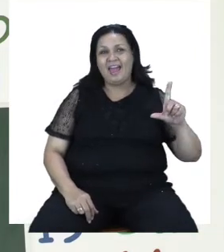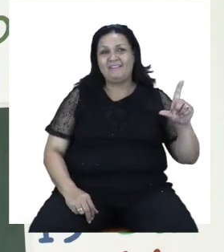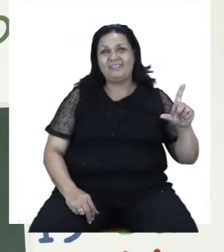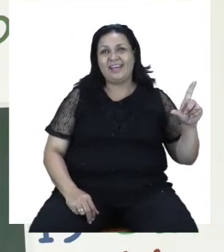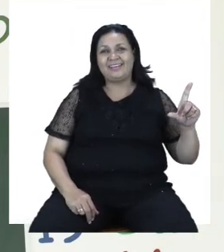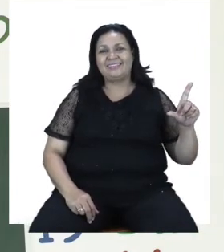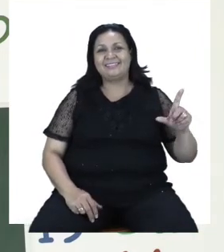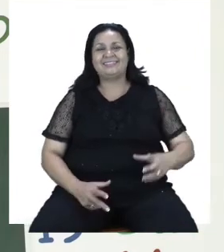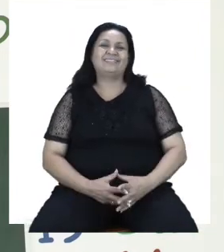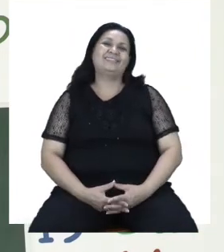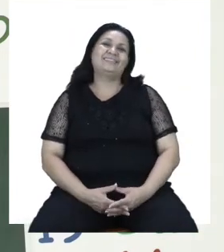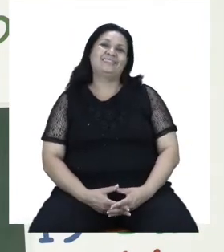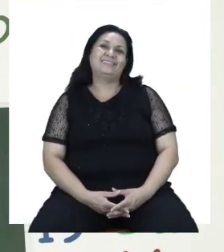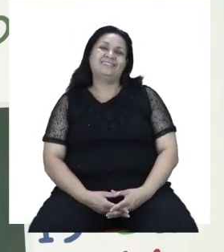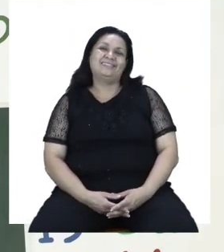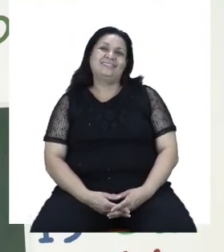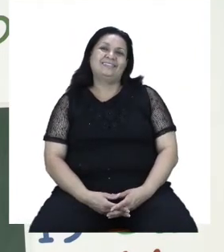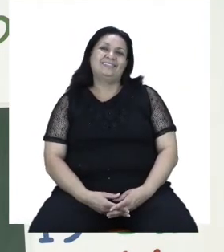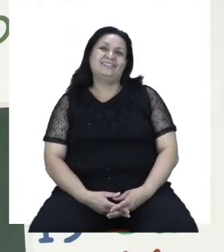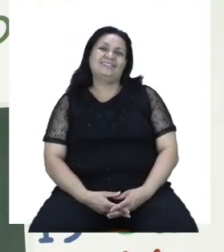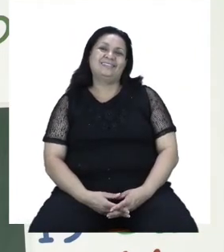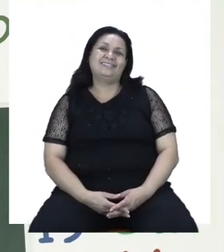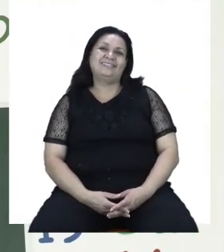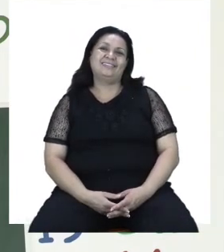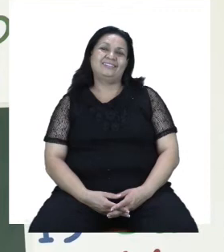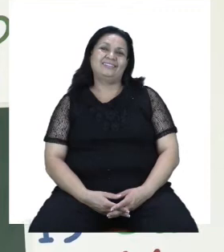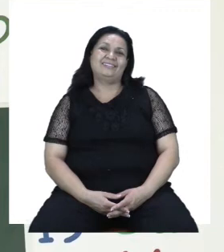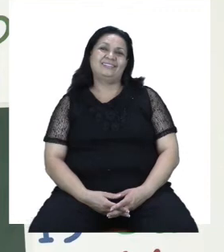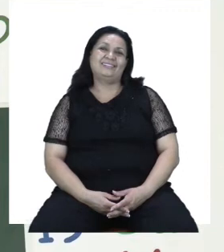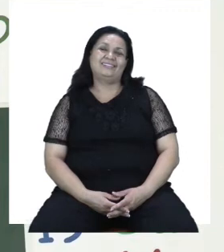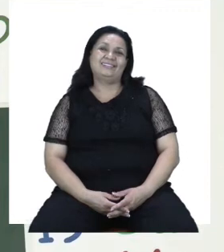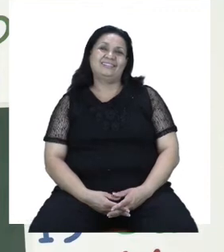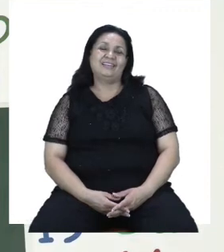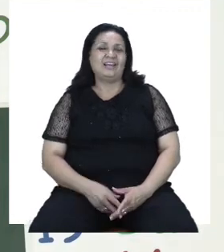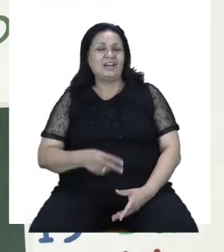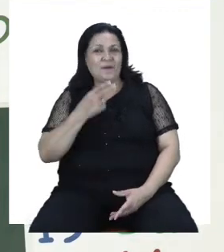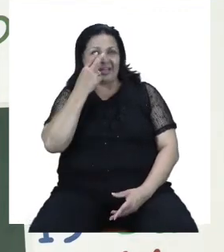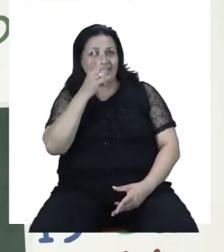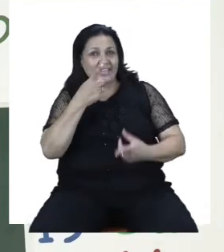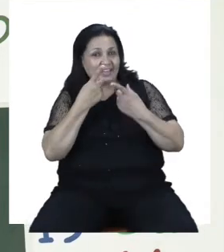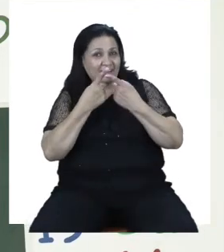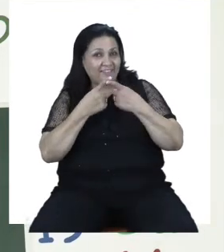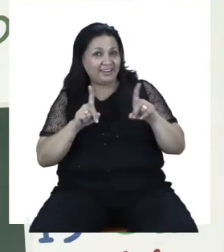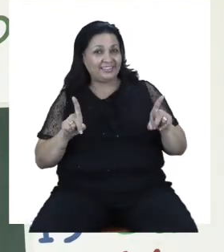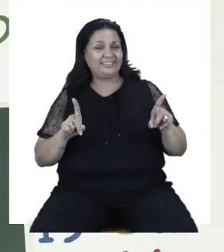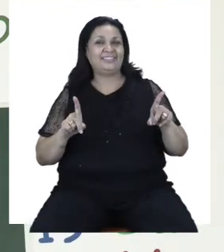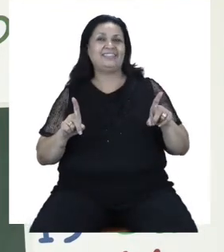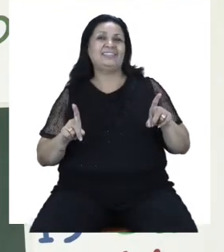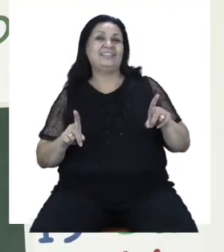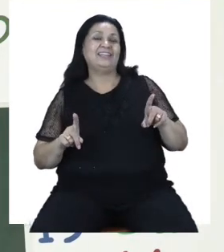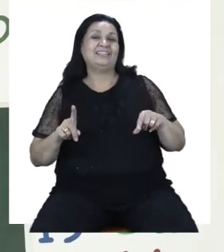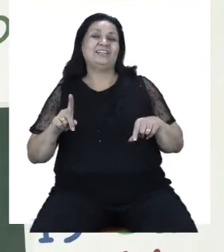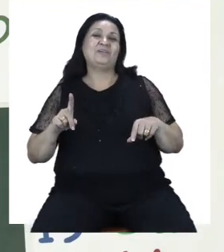my left hand. Now you can see the difference. Yes. So